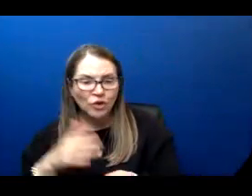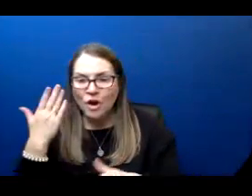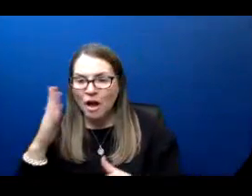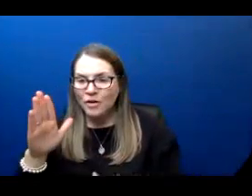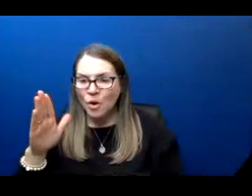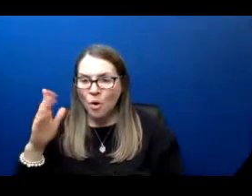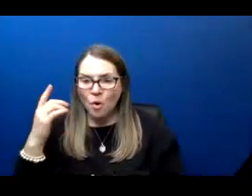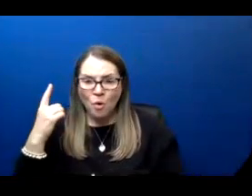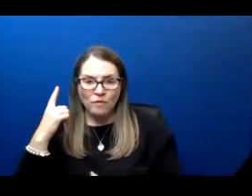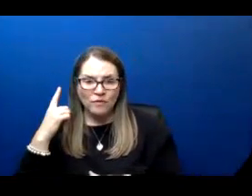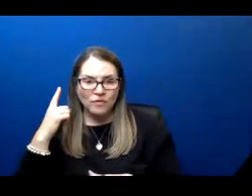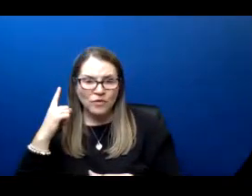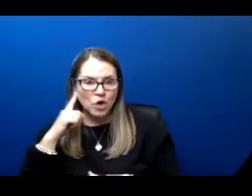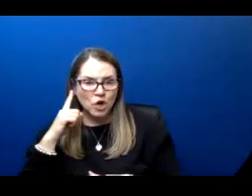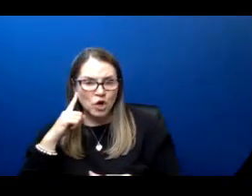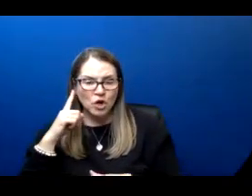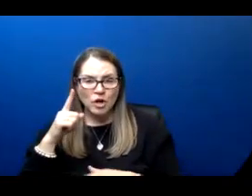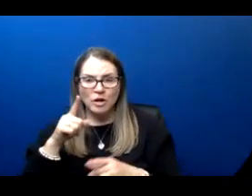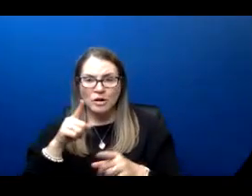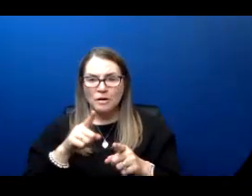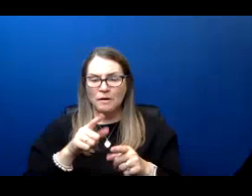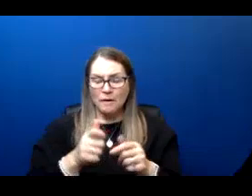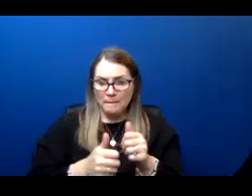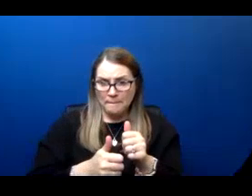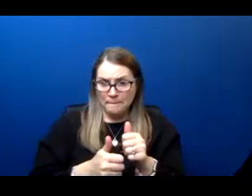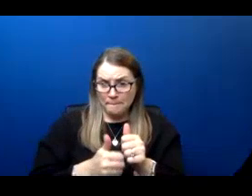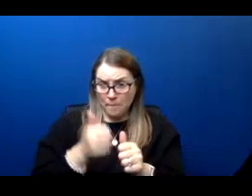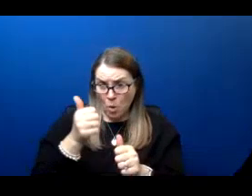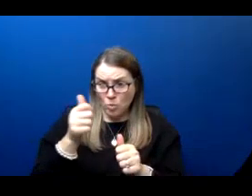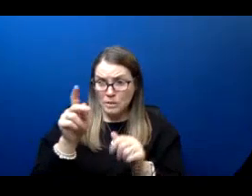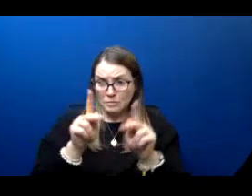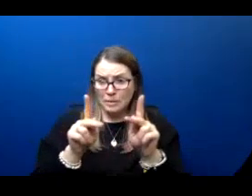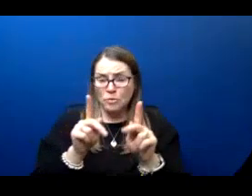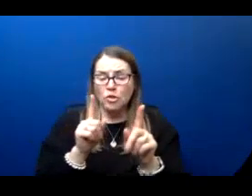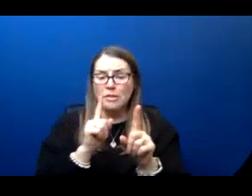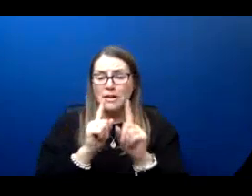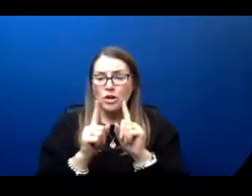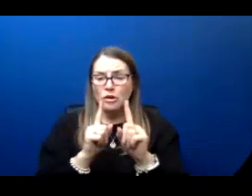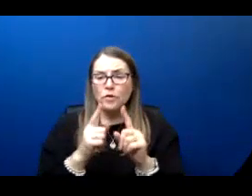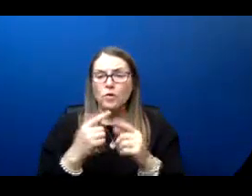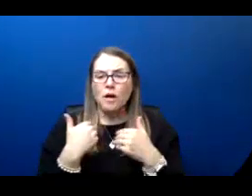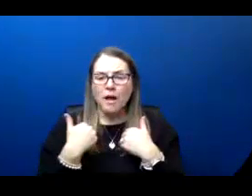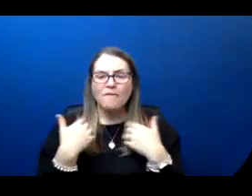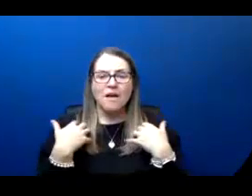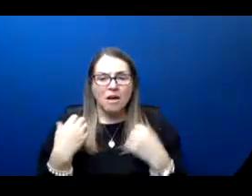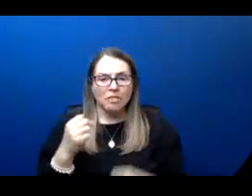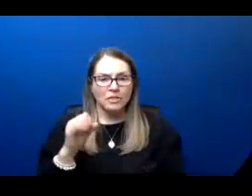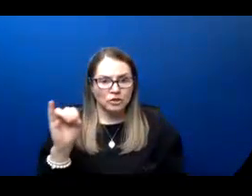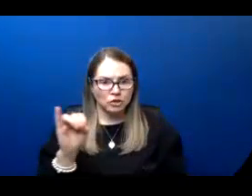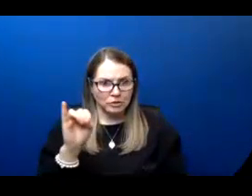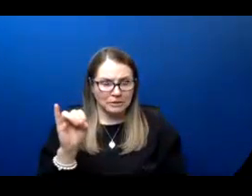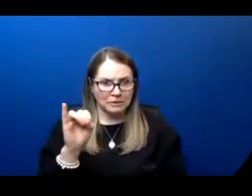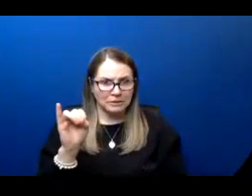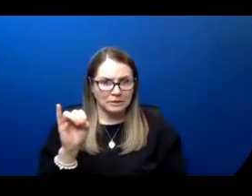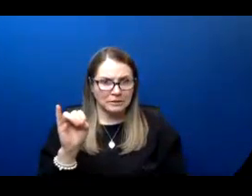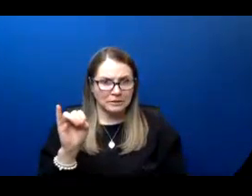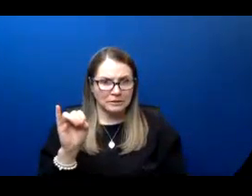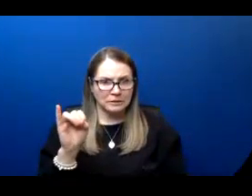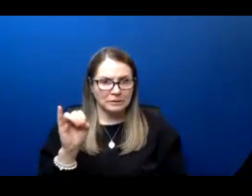me earlier, but I was just saying that the majority of the people who did the interviews had health insurance, or all of them. And I was